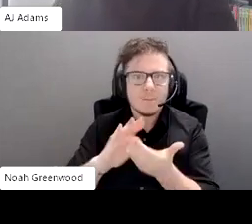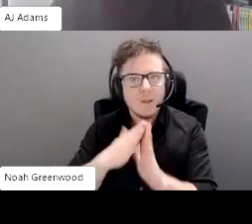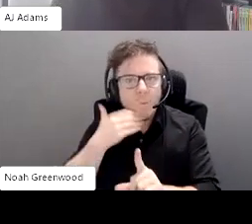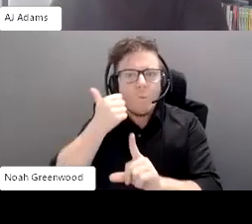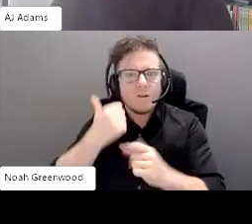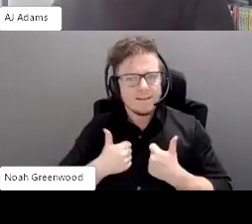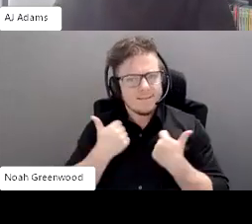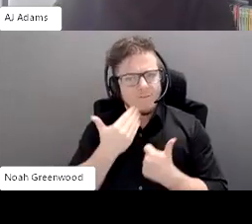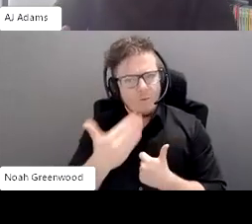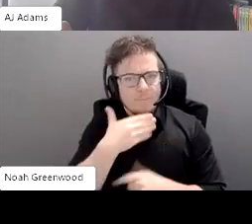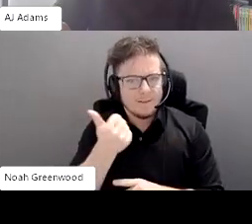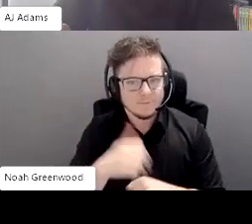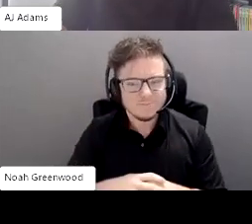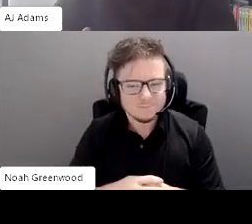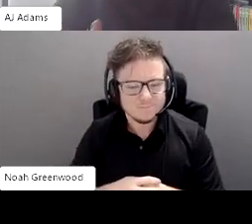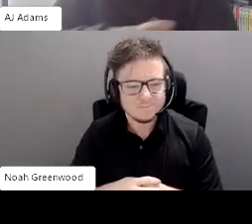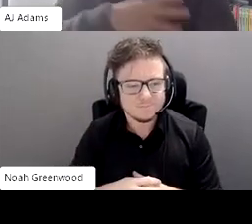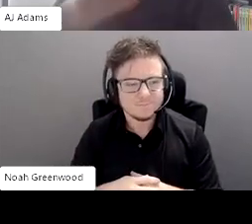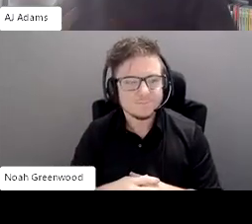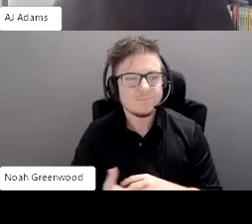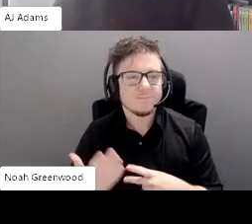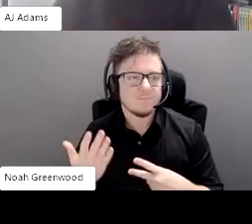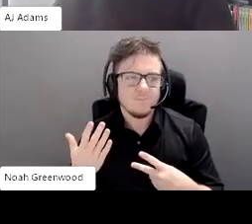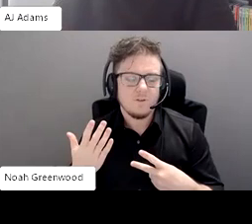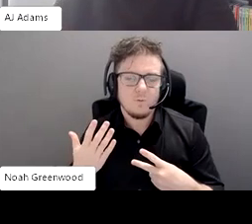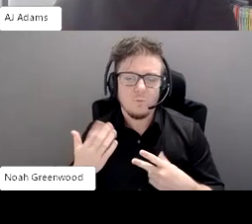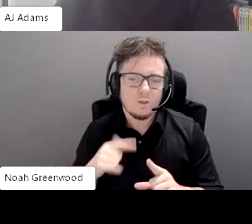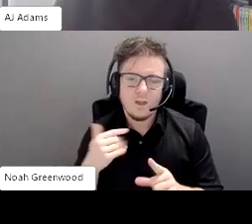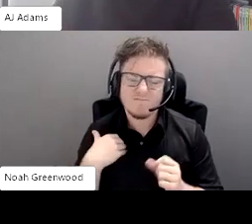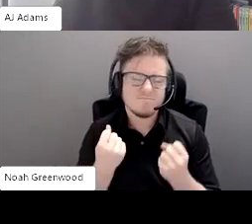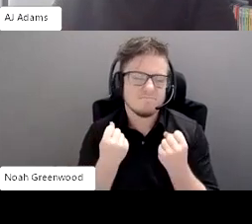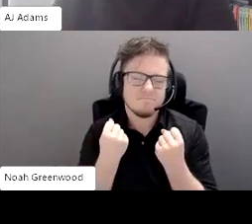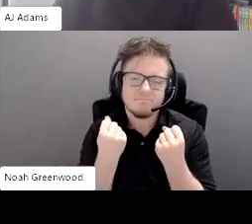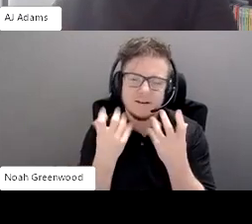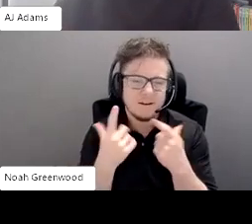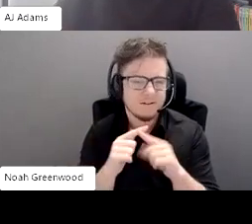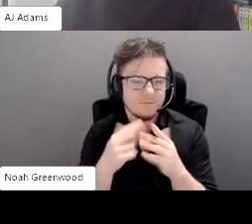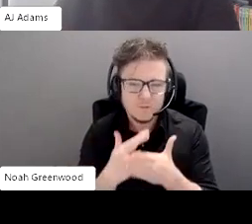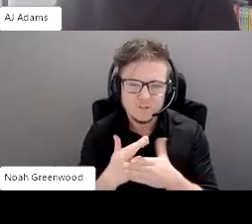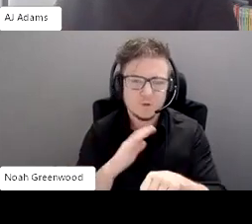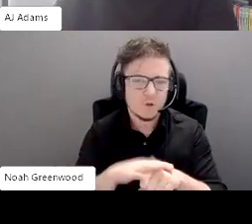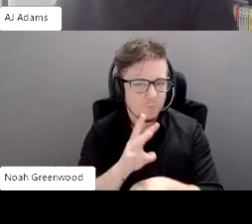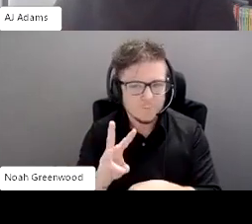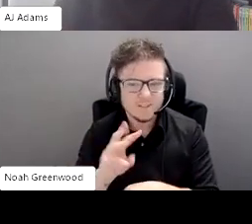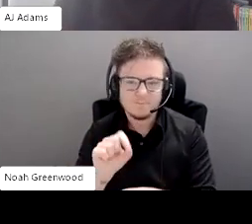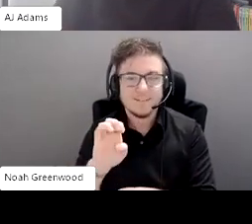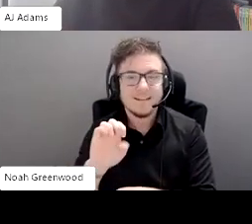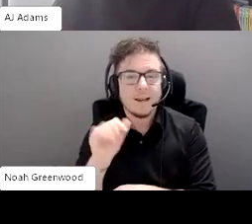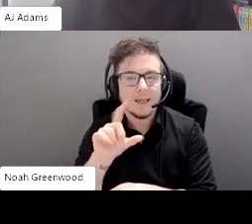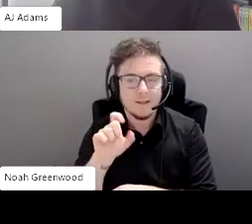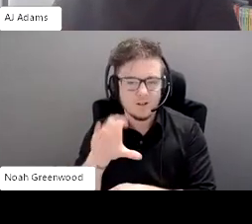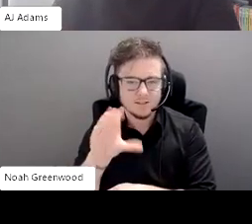better. We have a whole bunch of different resources on our website. So you can go to